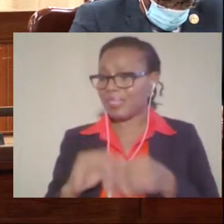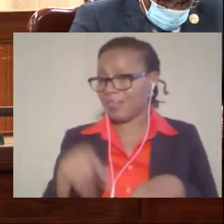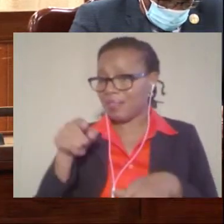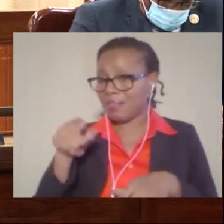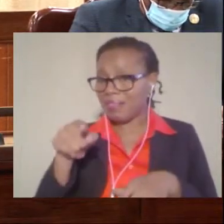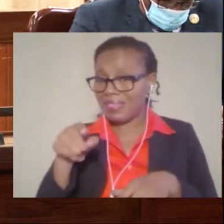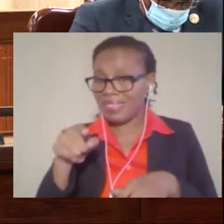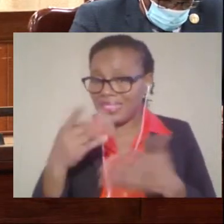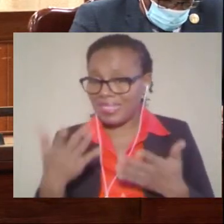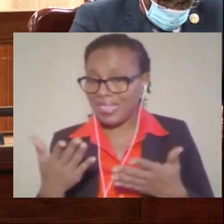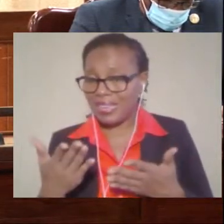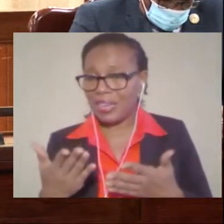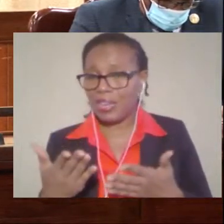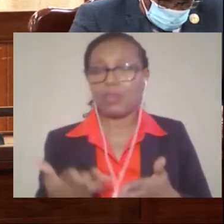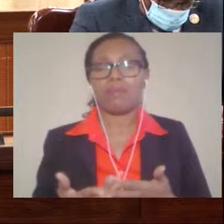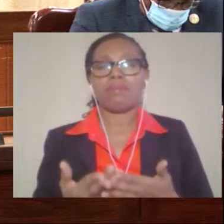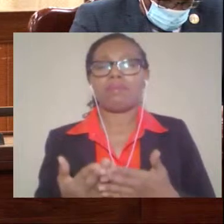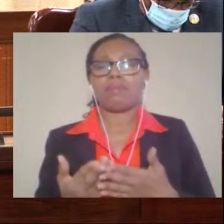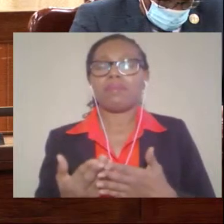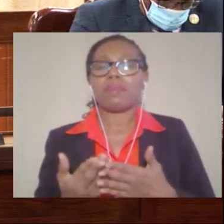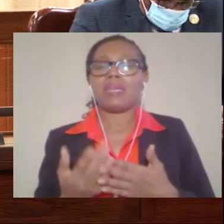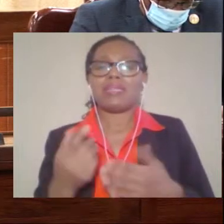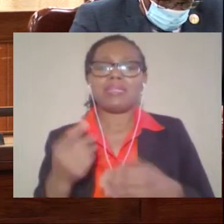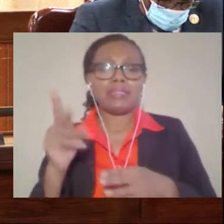responsive to the needs of the country.